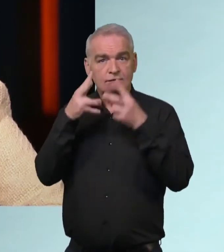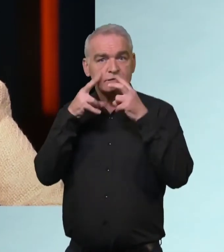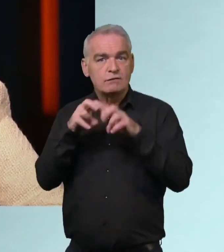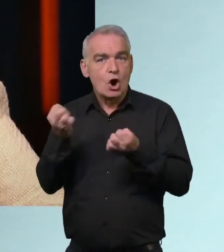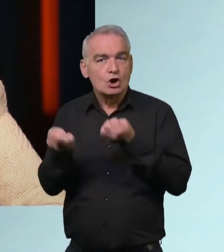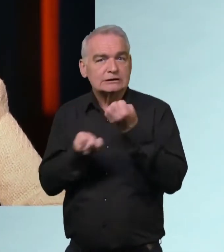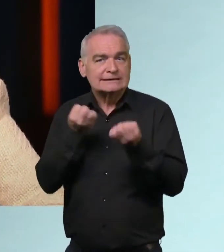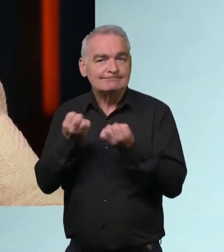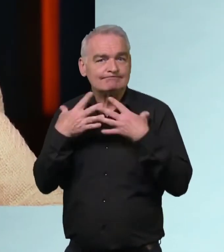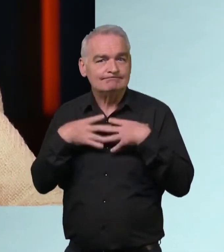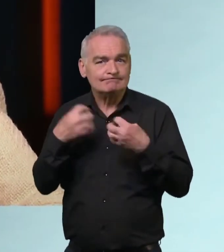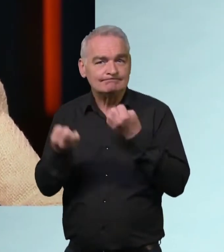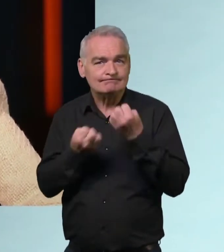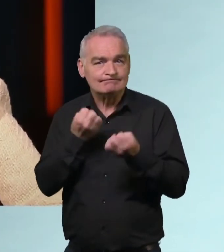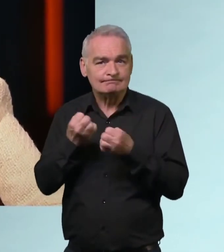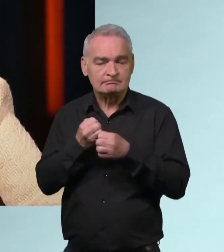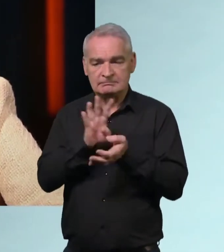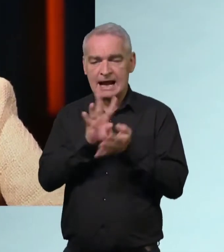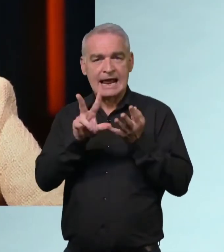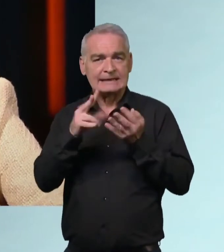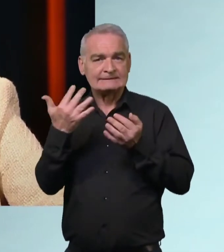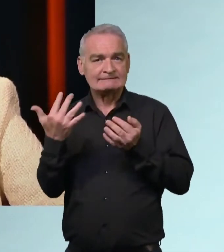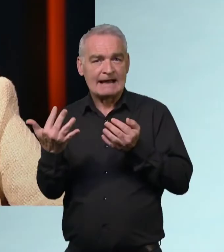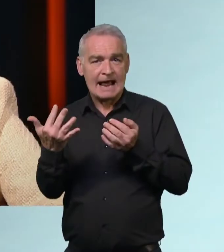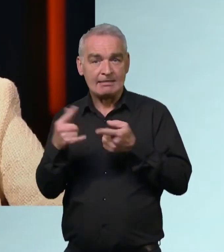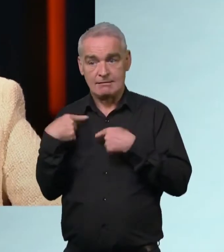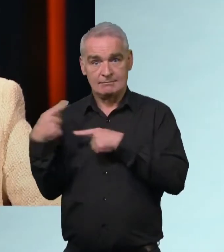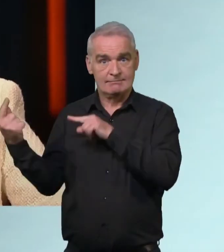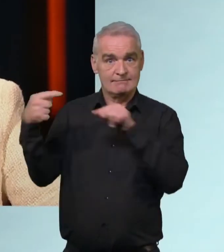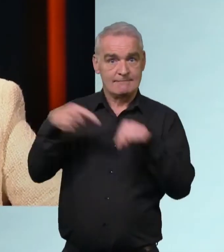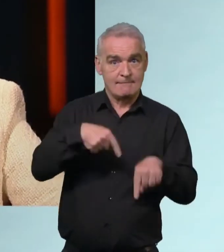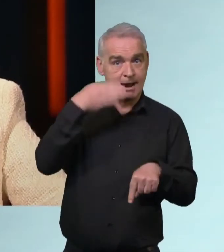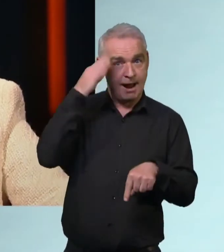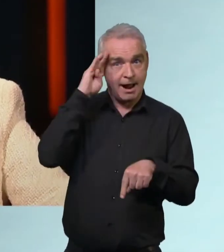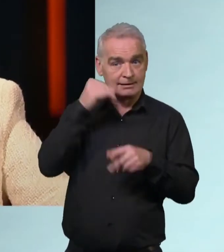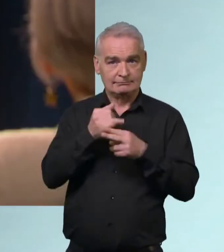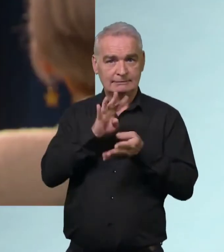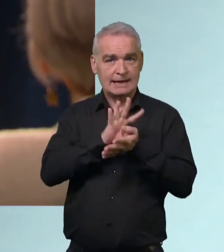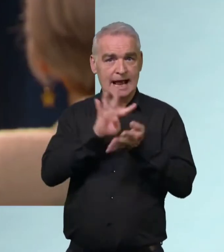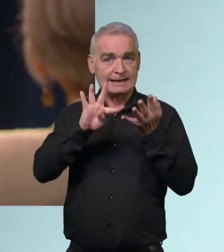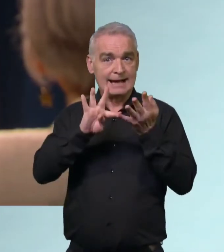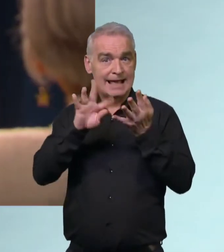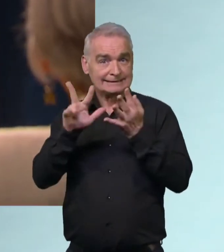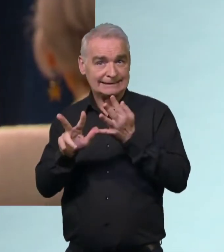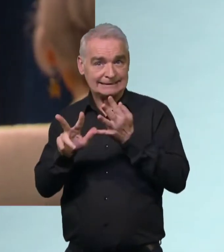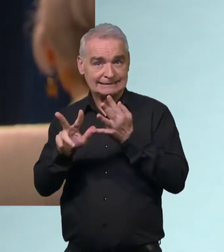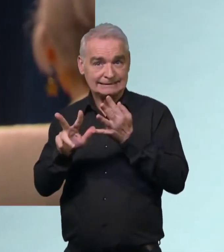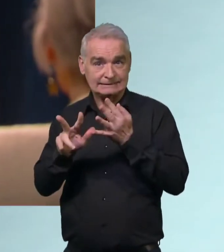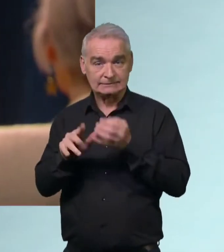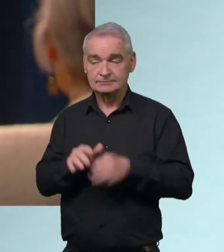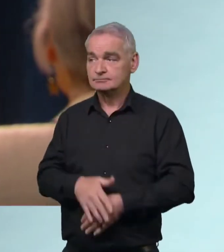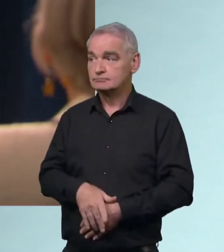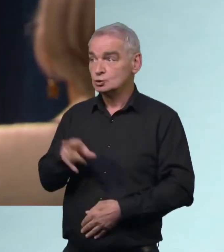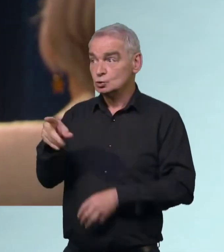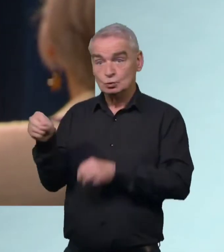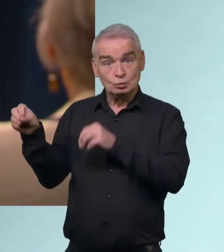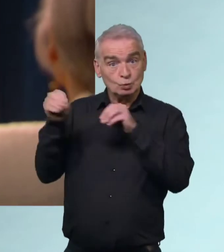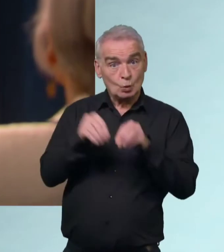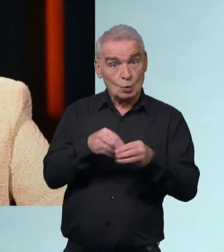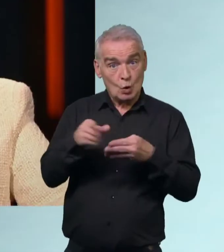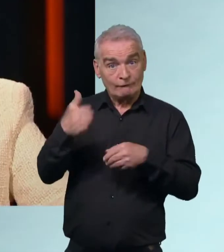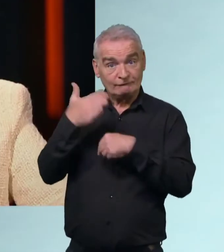1985. And then I came over here to Ireland in 1998. And did you move, when you finished being the state pathologist, did you move back to Scotland or did you stay